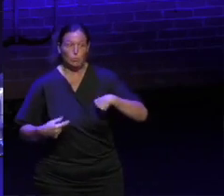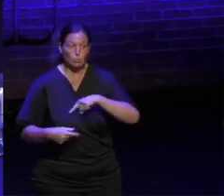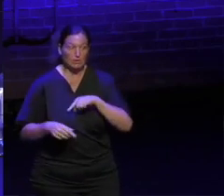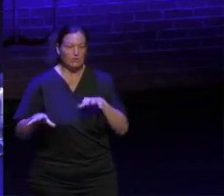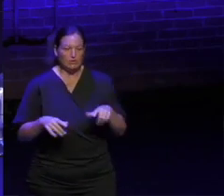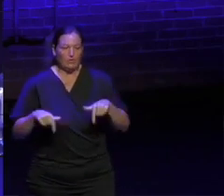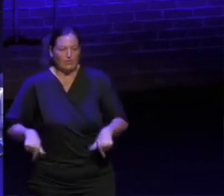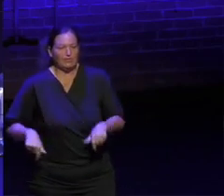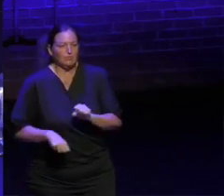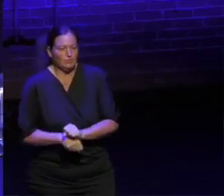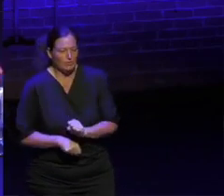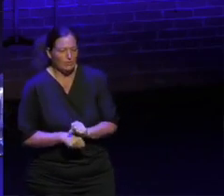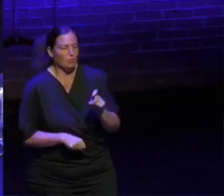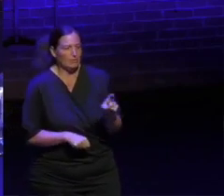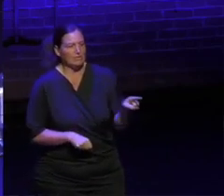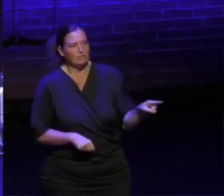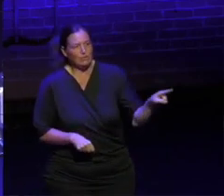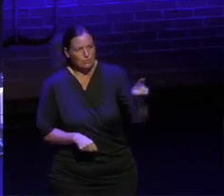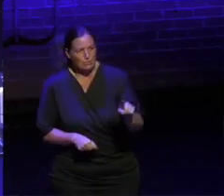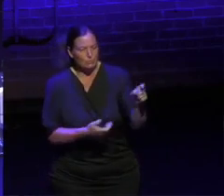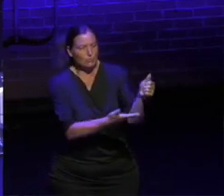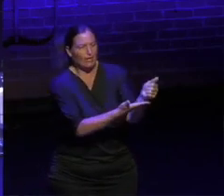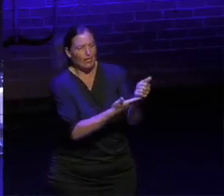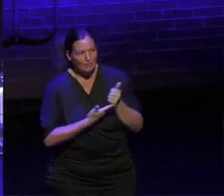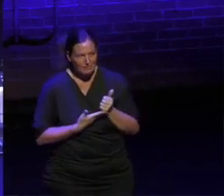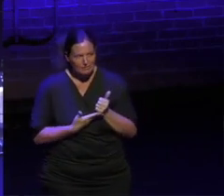the work. We need you to help us.